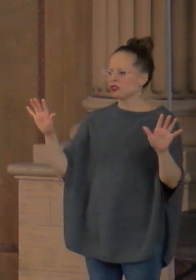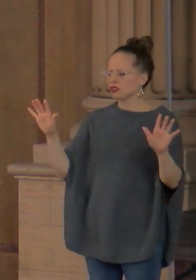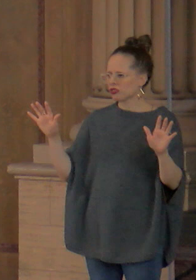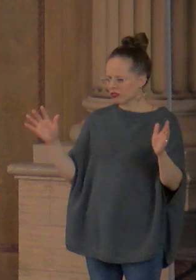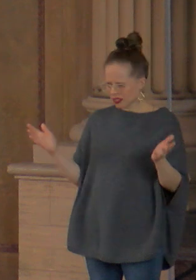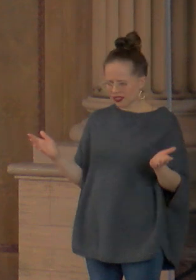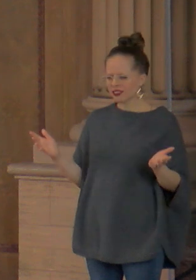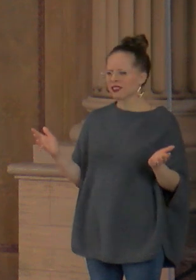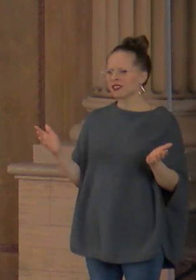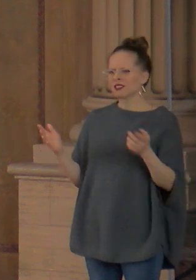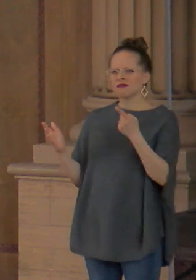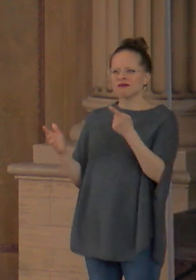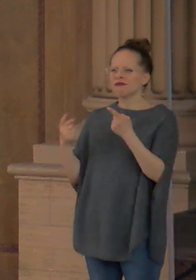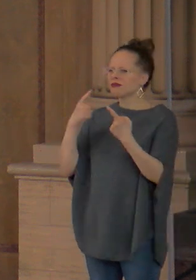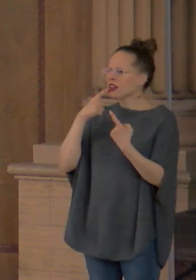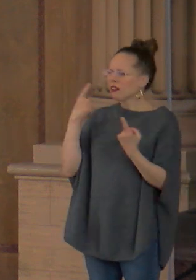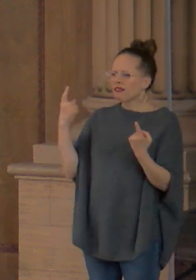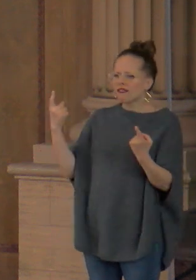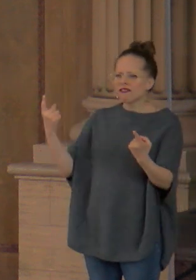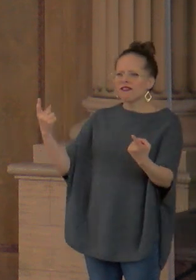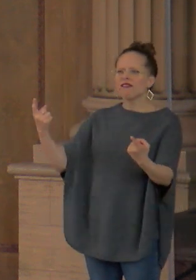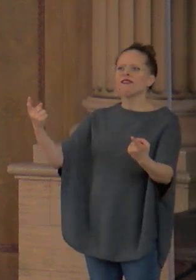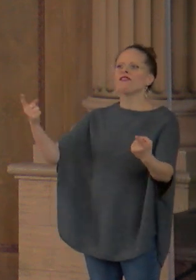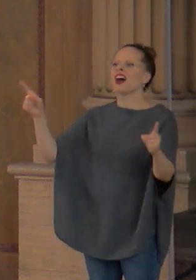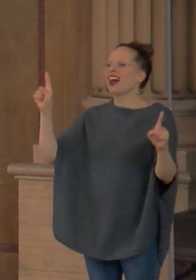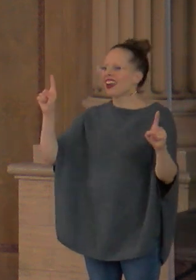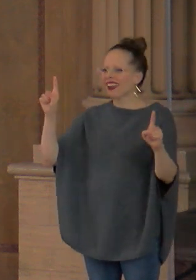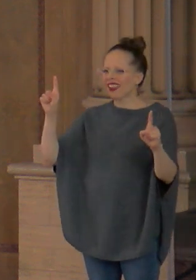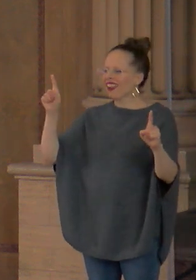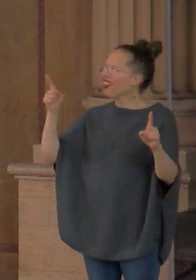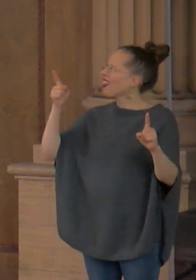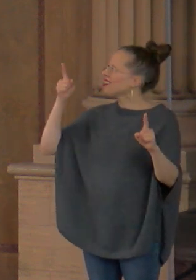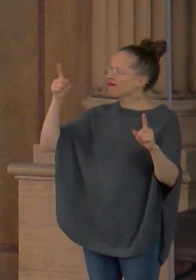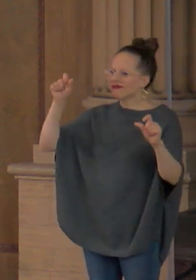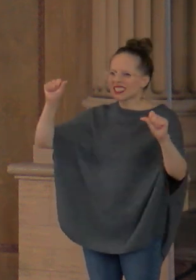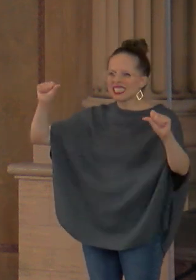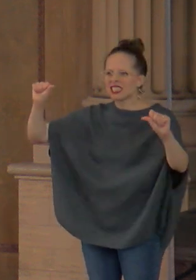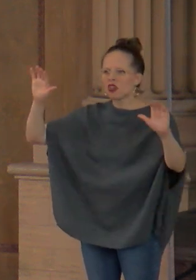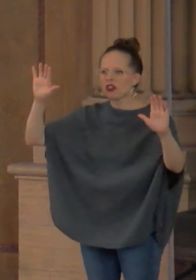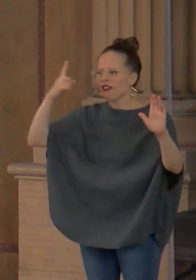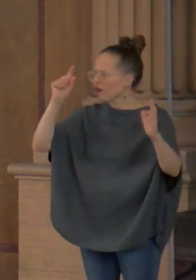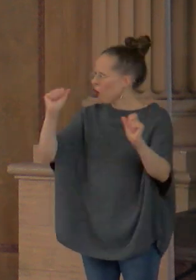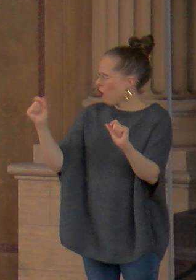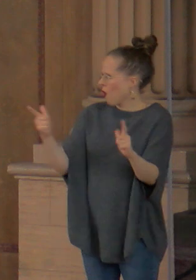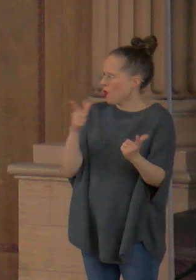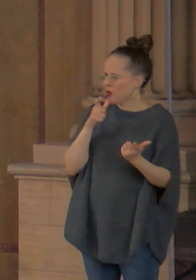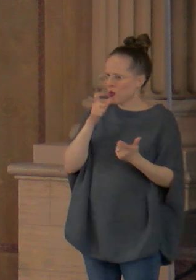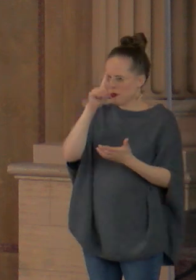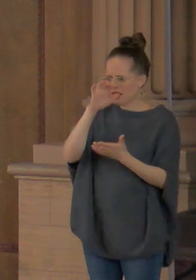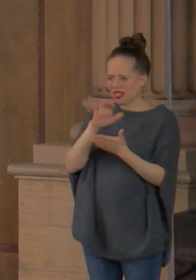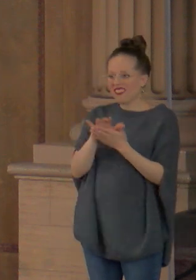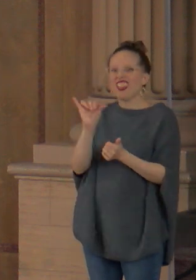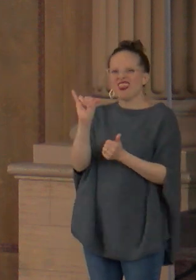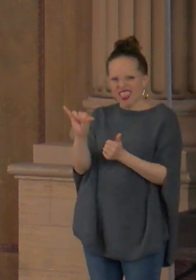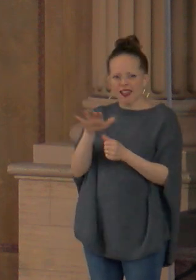He was finally once for all sacrificed for all who would believe. It's enough.